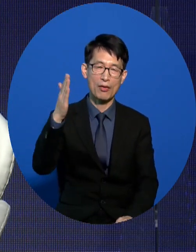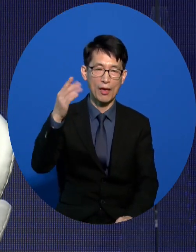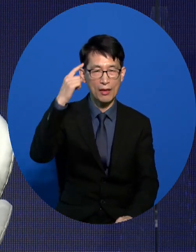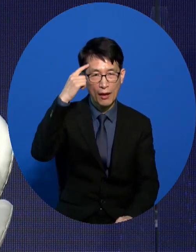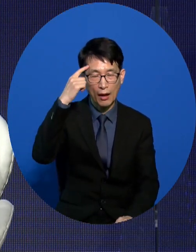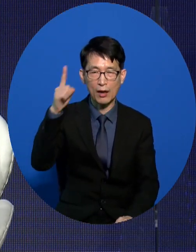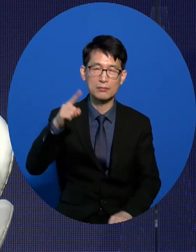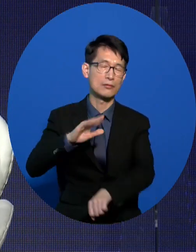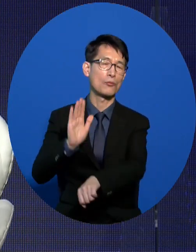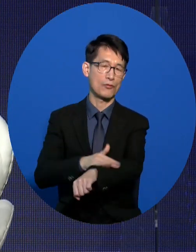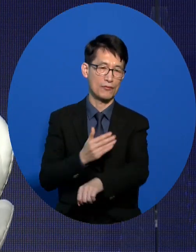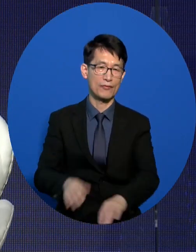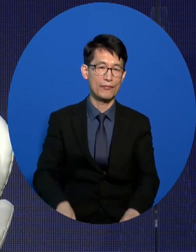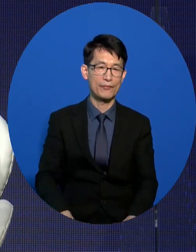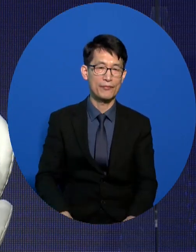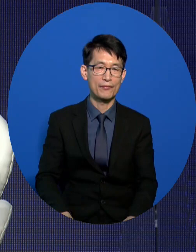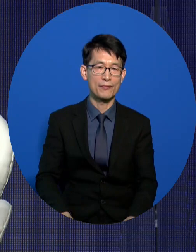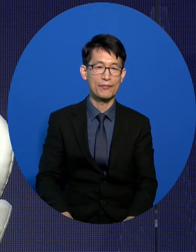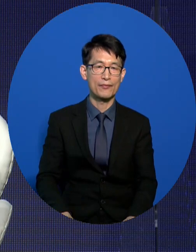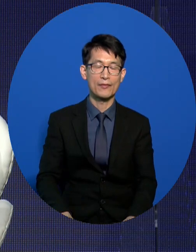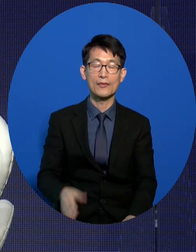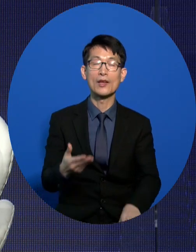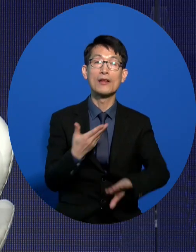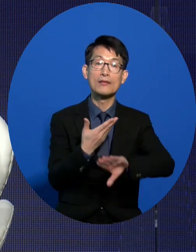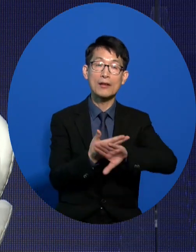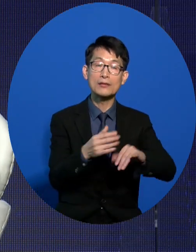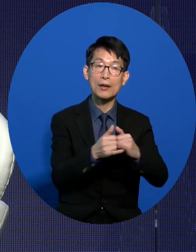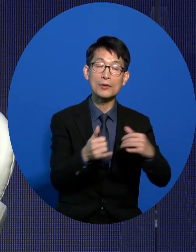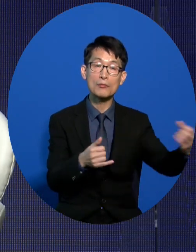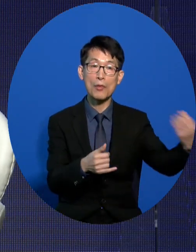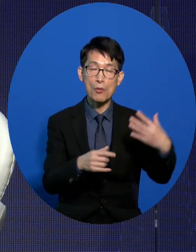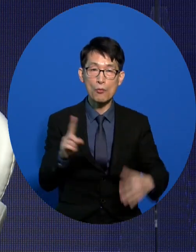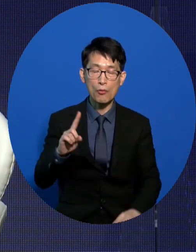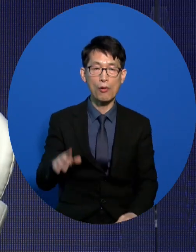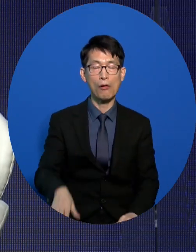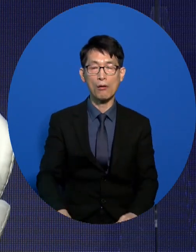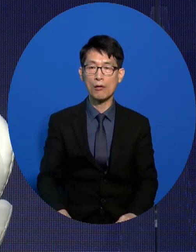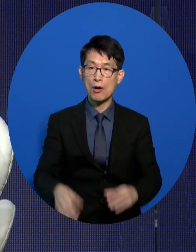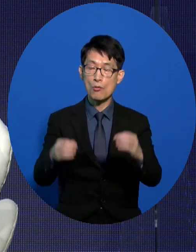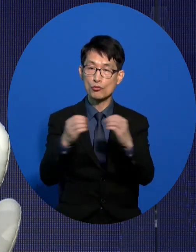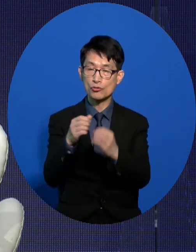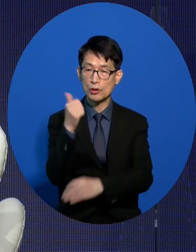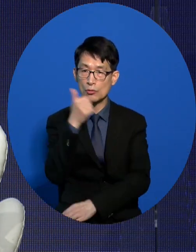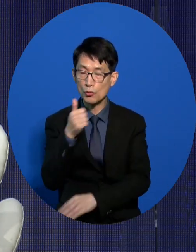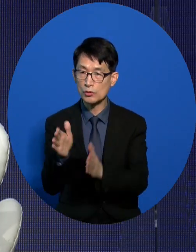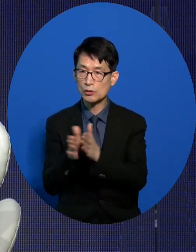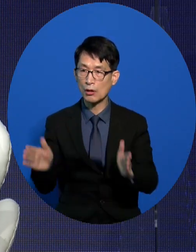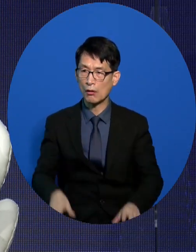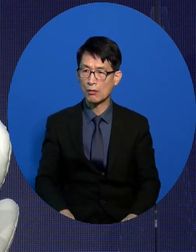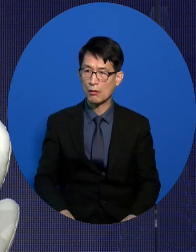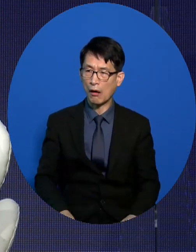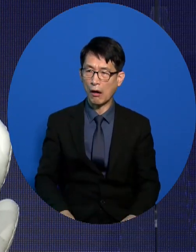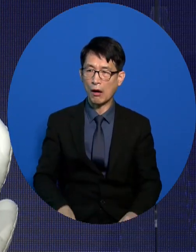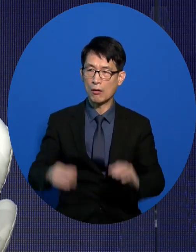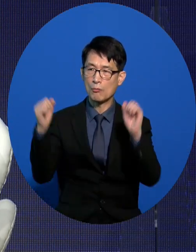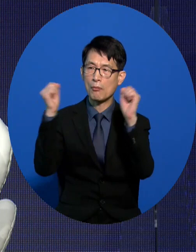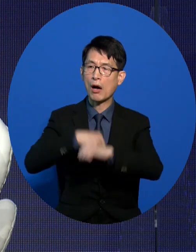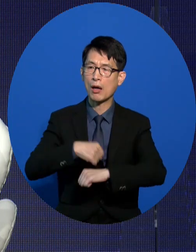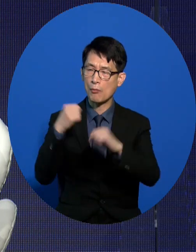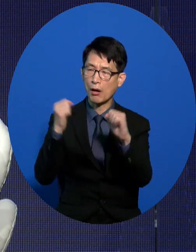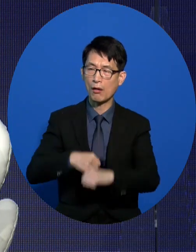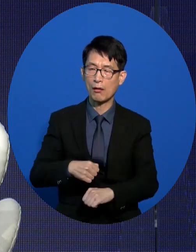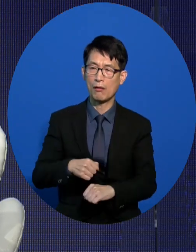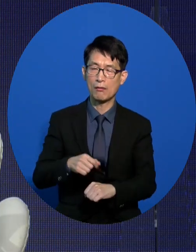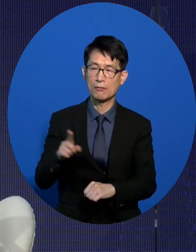for the hearing impaired has been mostly the sign language, and many